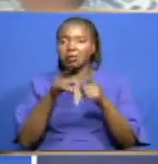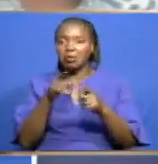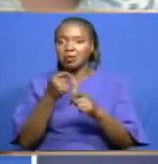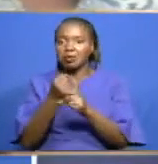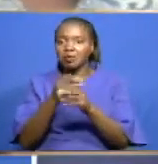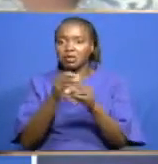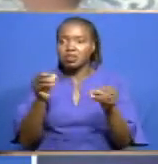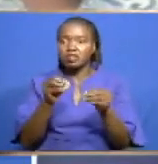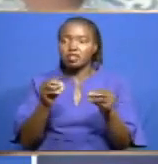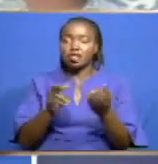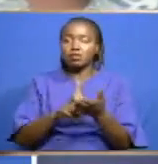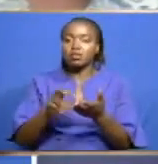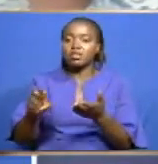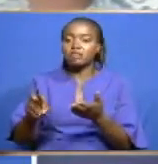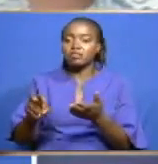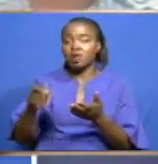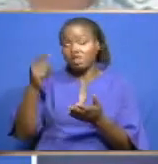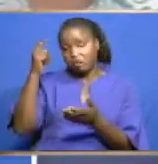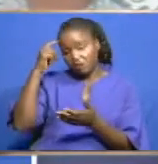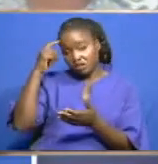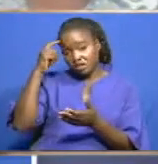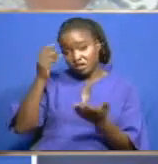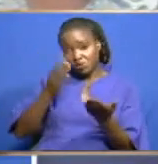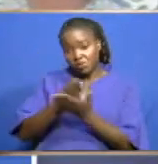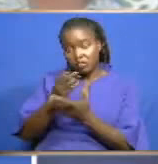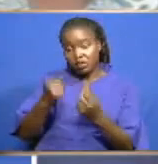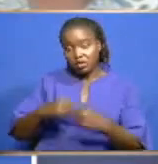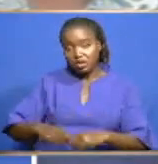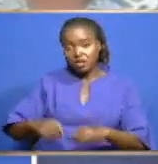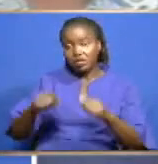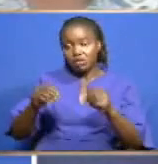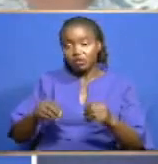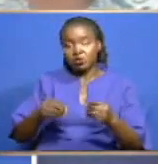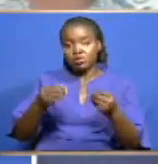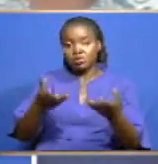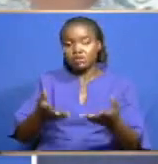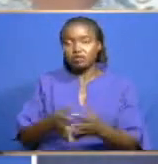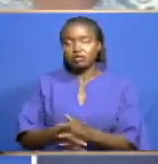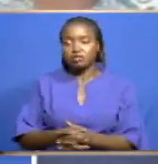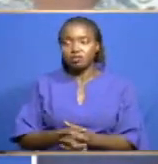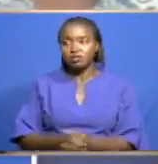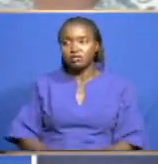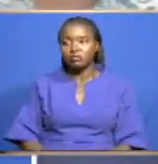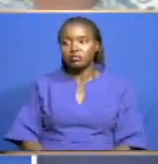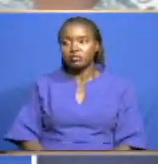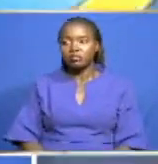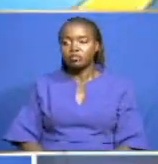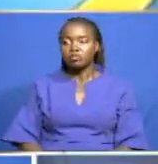actually going to get transferred to him because he's already proven that he's able to deliver. Wycliffe Oketch for Channel One News.